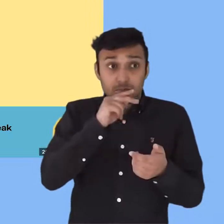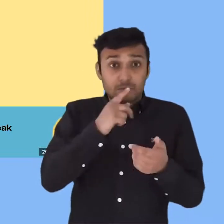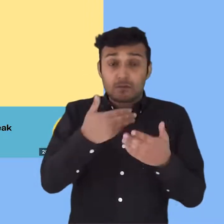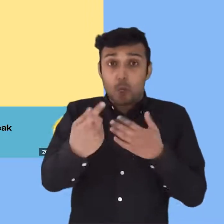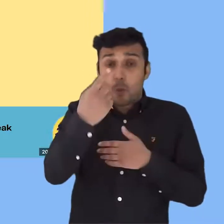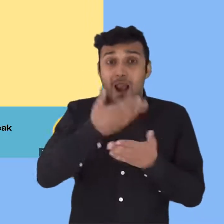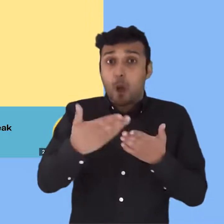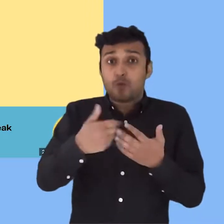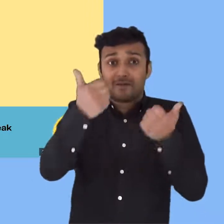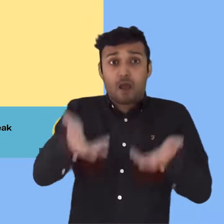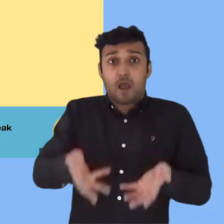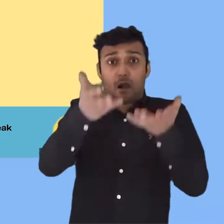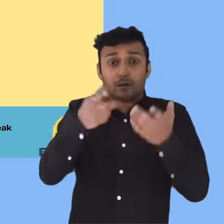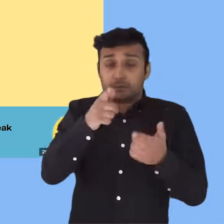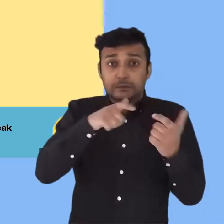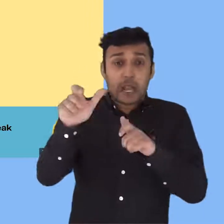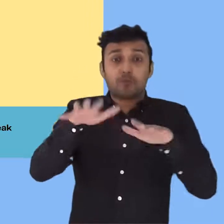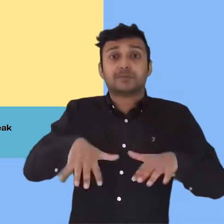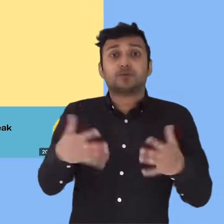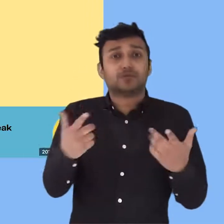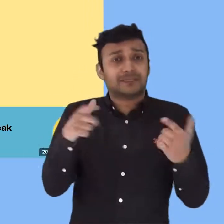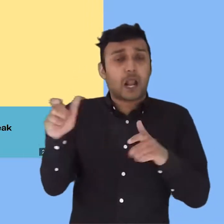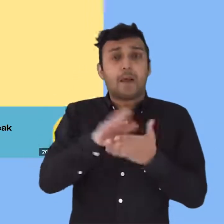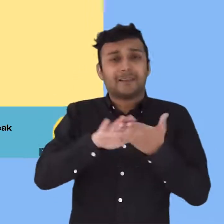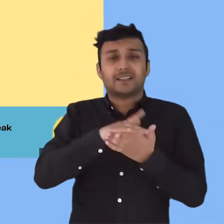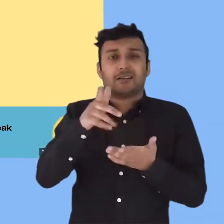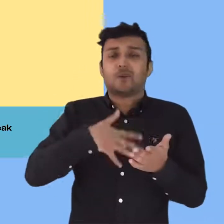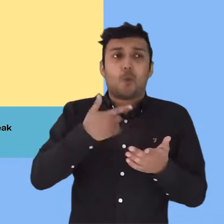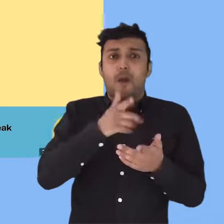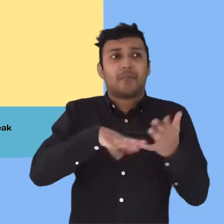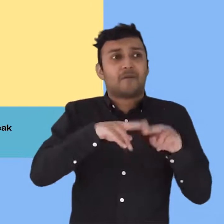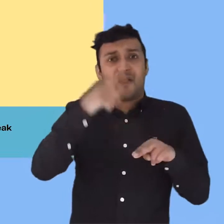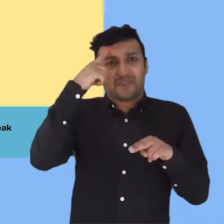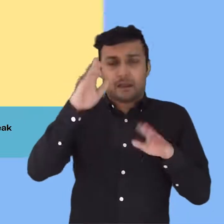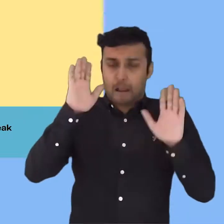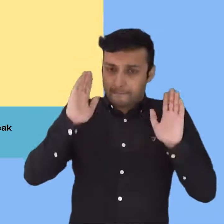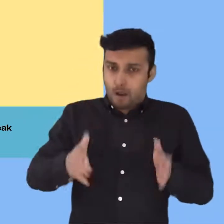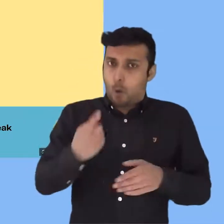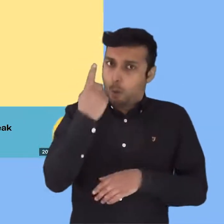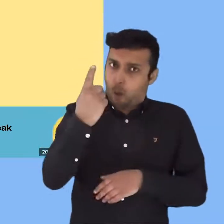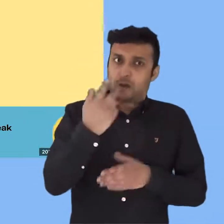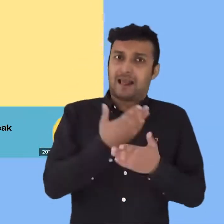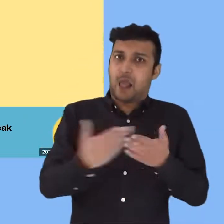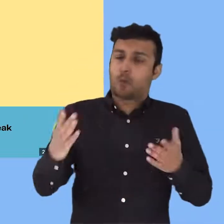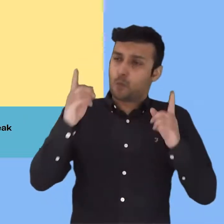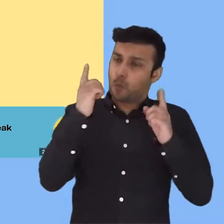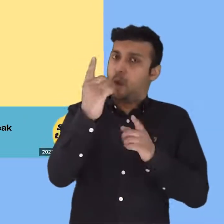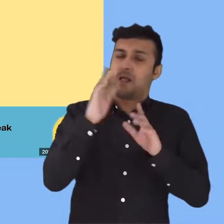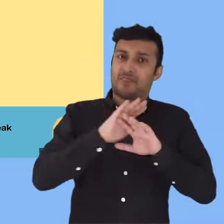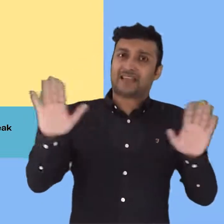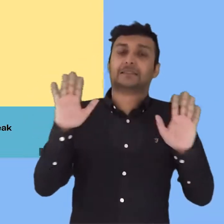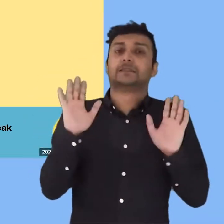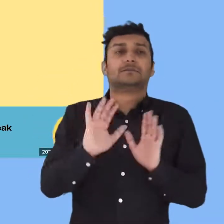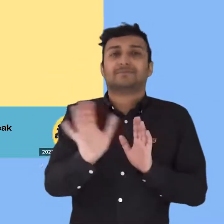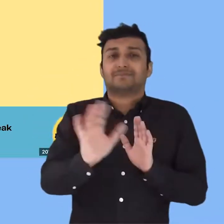and more than one language and you're still British. So we want to dispel that idea, and we also want to dispel the idea that accents are bad,